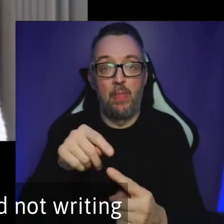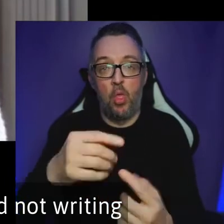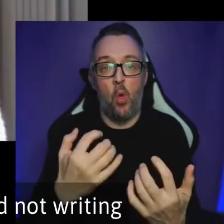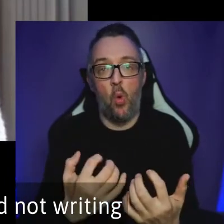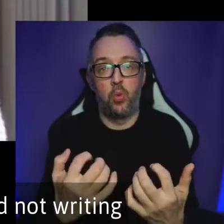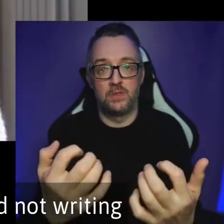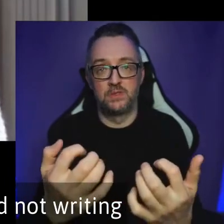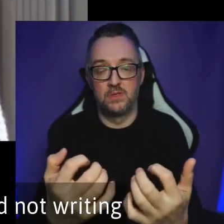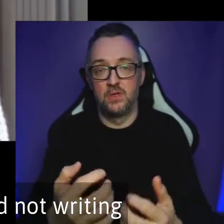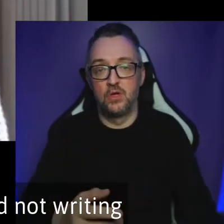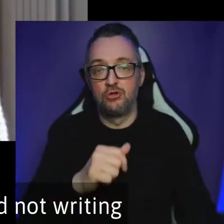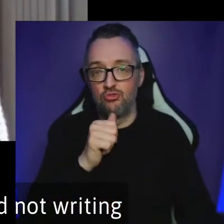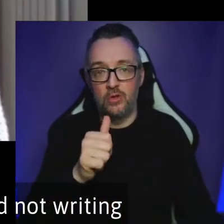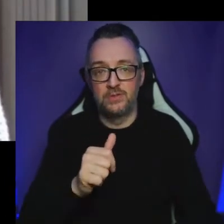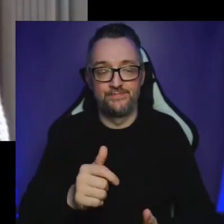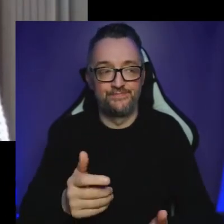not writing for